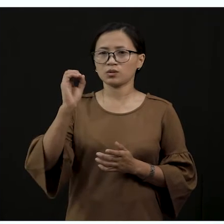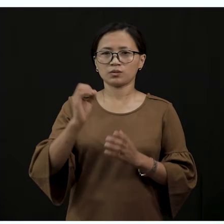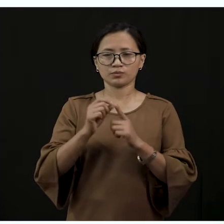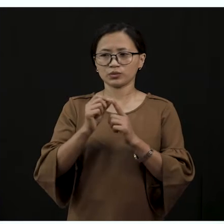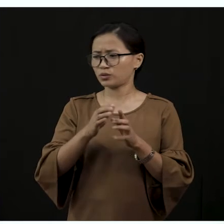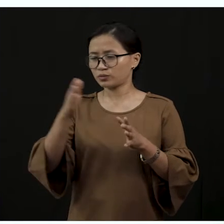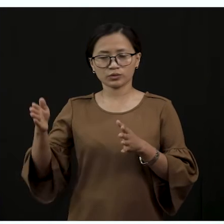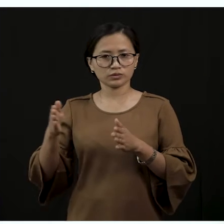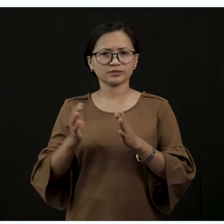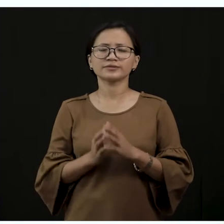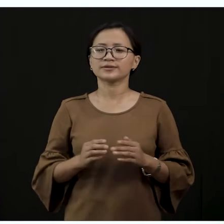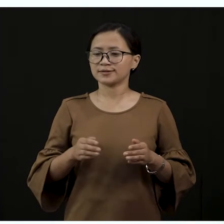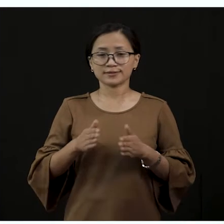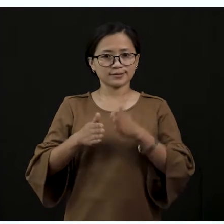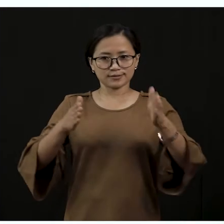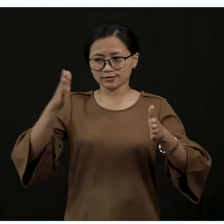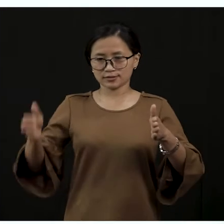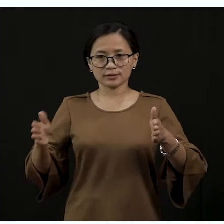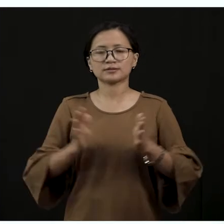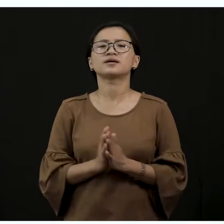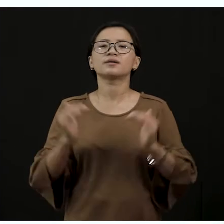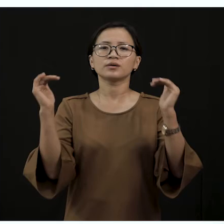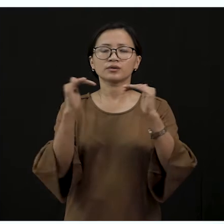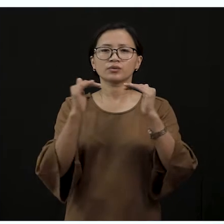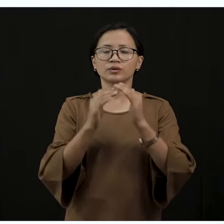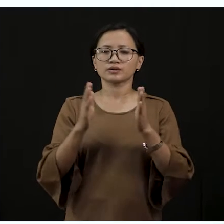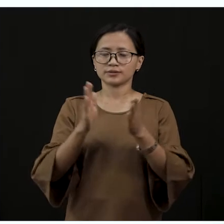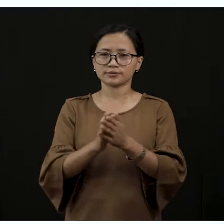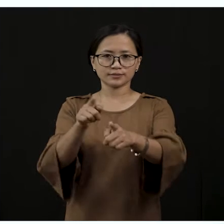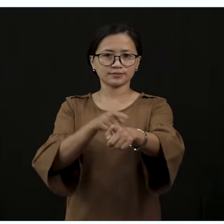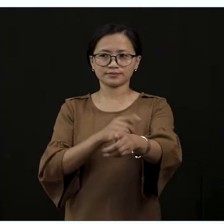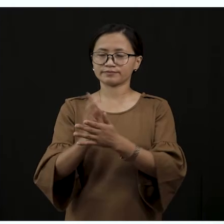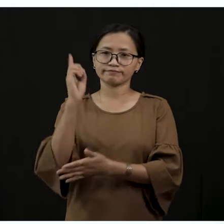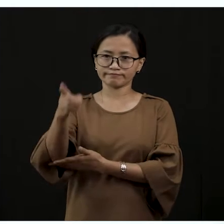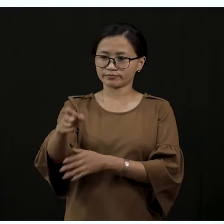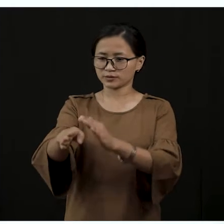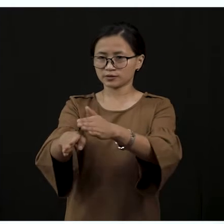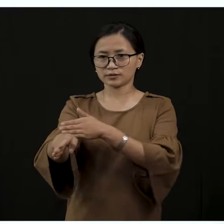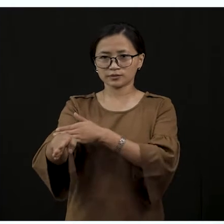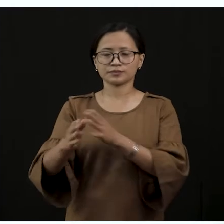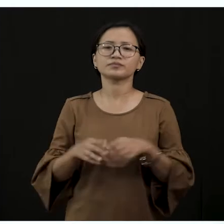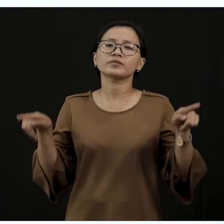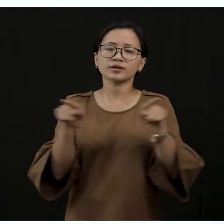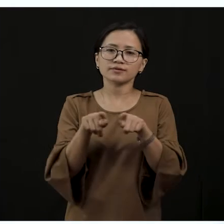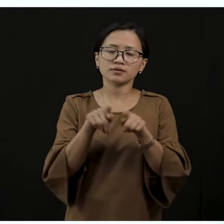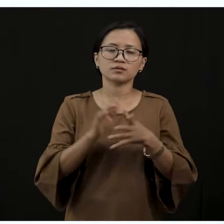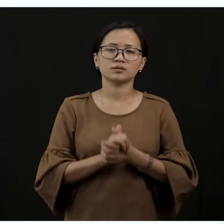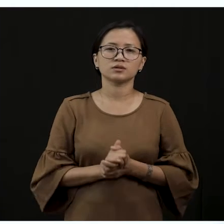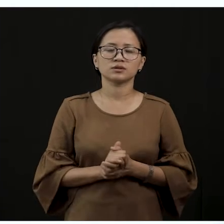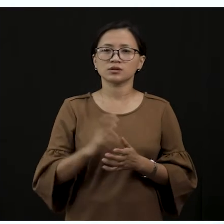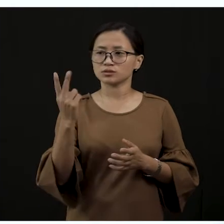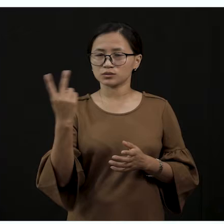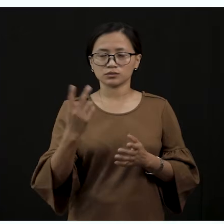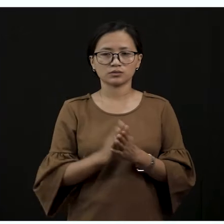sides are equal in length. Okay. These 2 sides are same. So, these